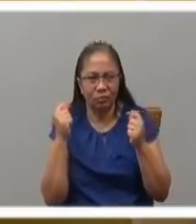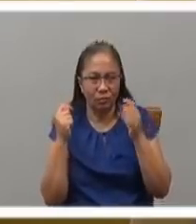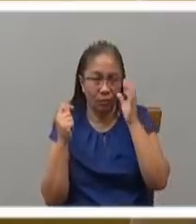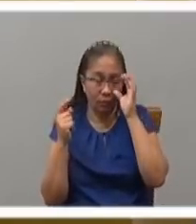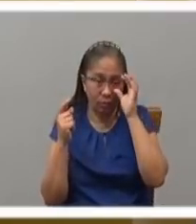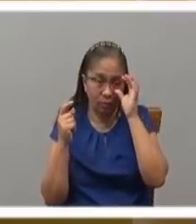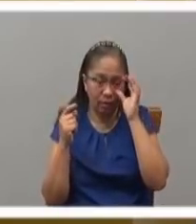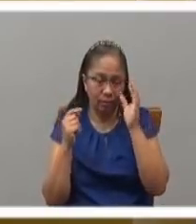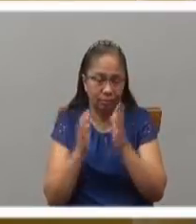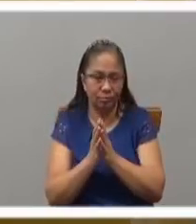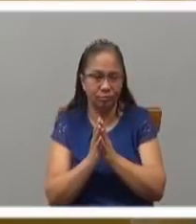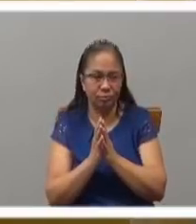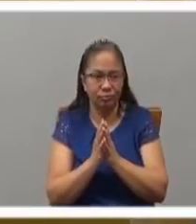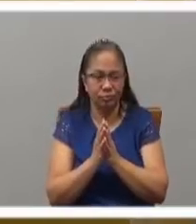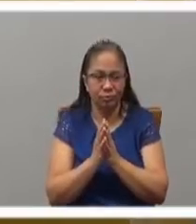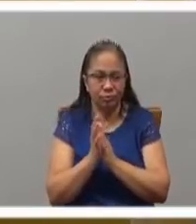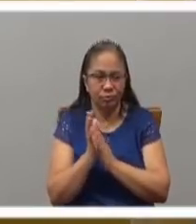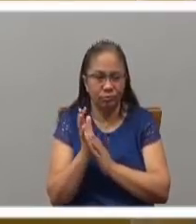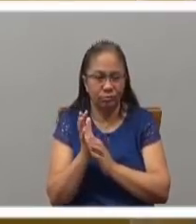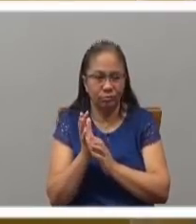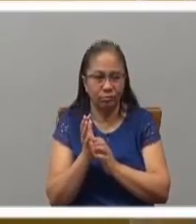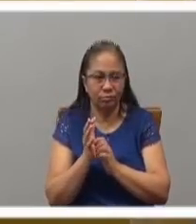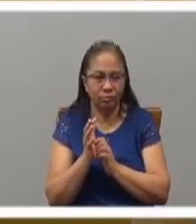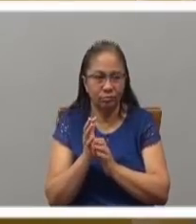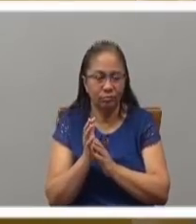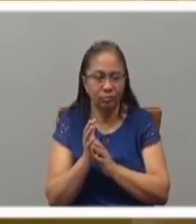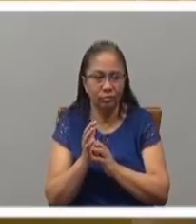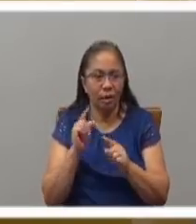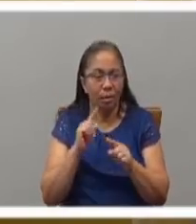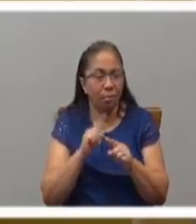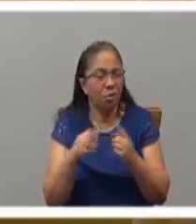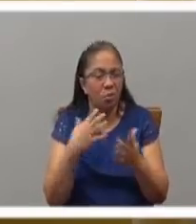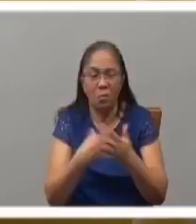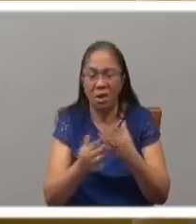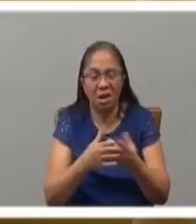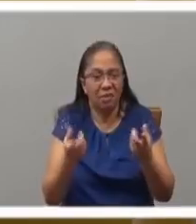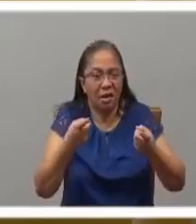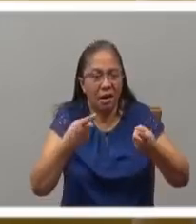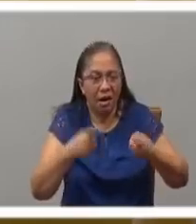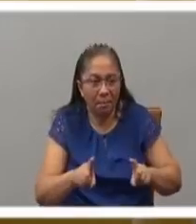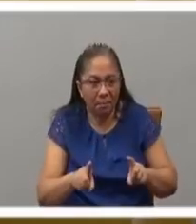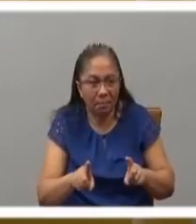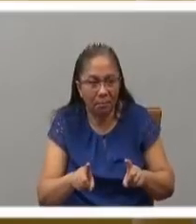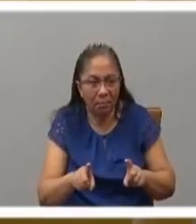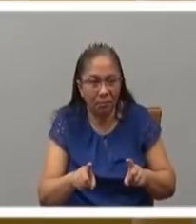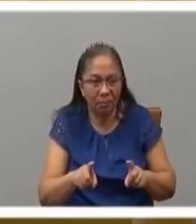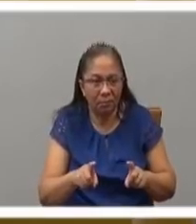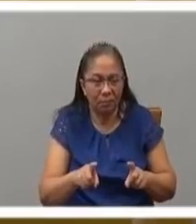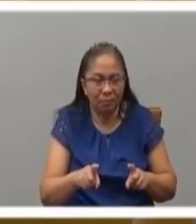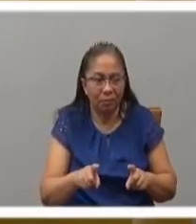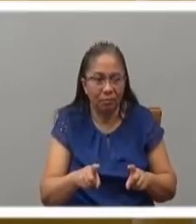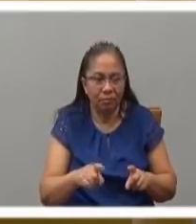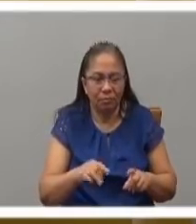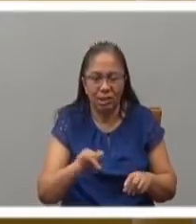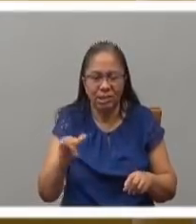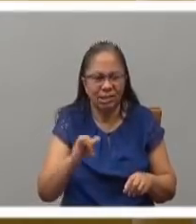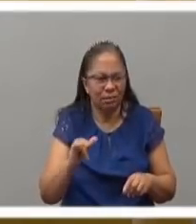of the kitchen when it gets hot. But come what may, like the mother of this